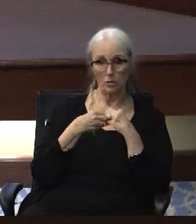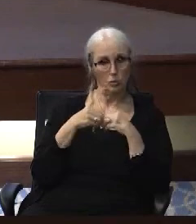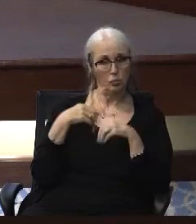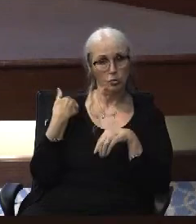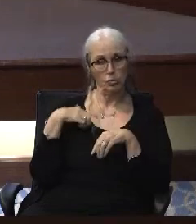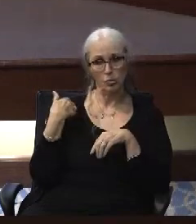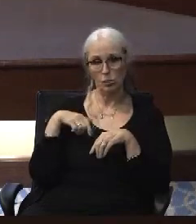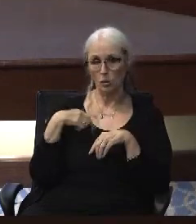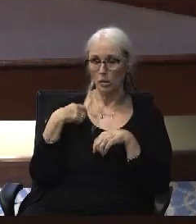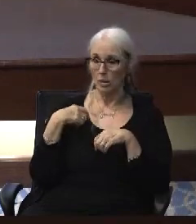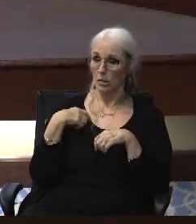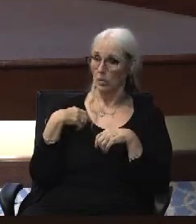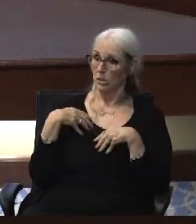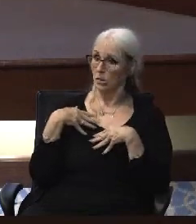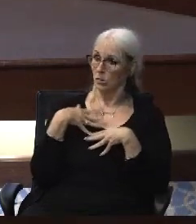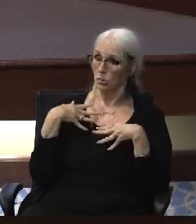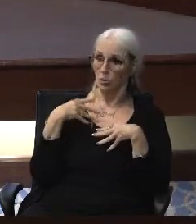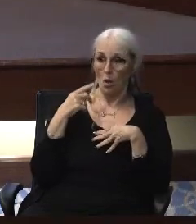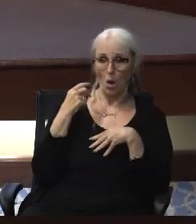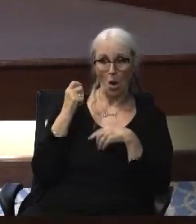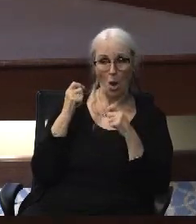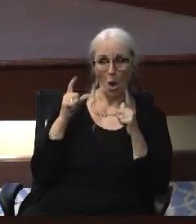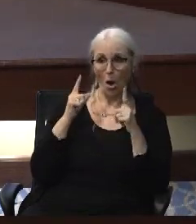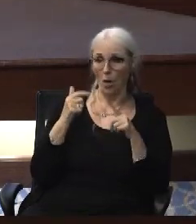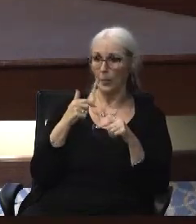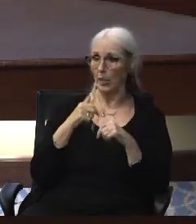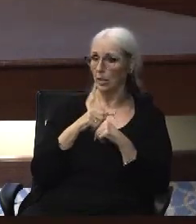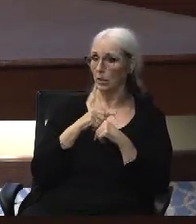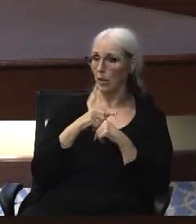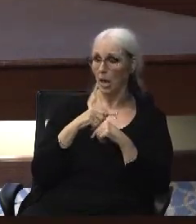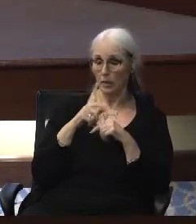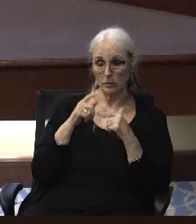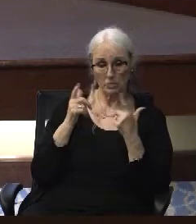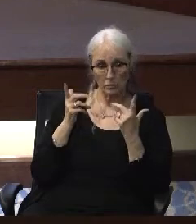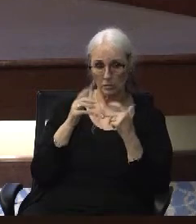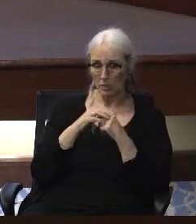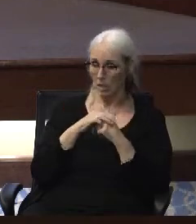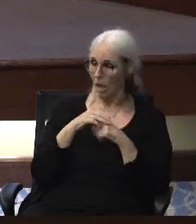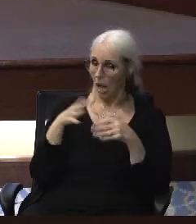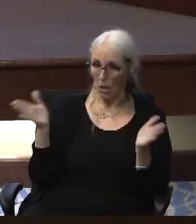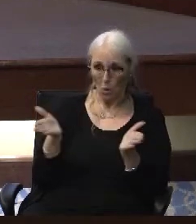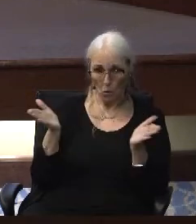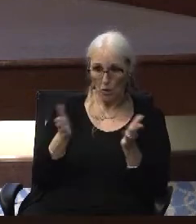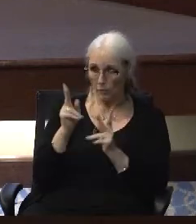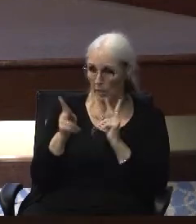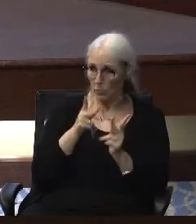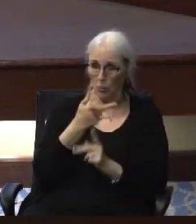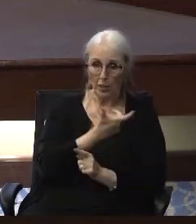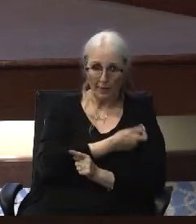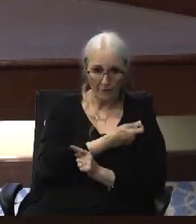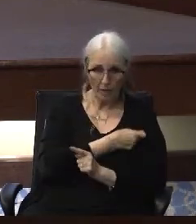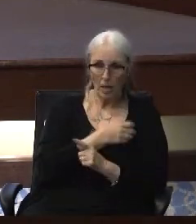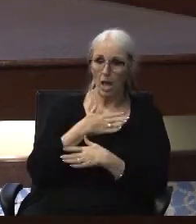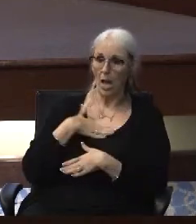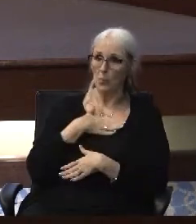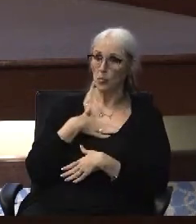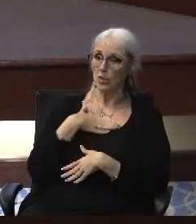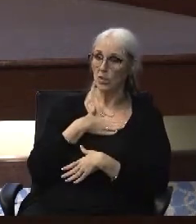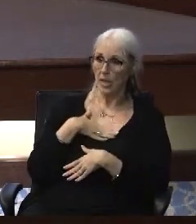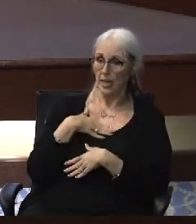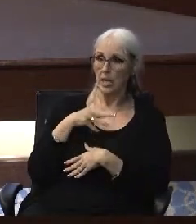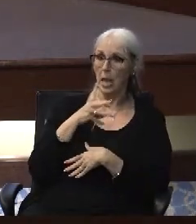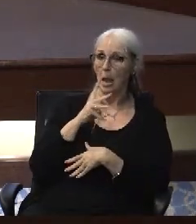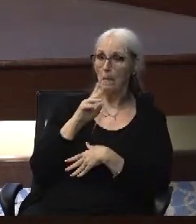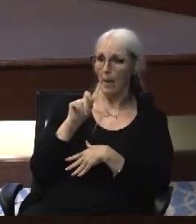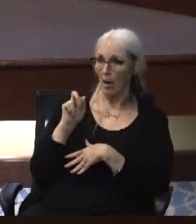me. So I still just urge people to get vaccinated. I appreciate the mayor's